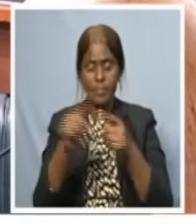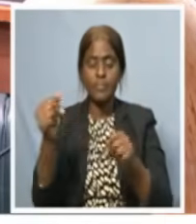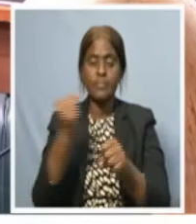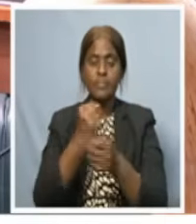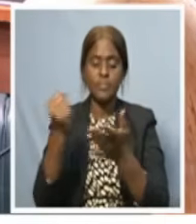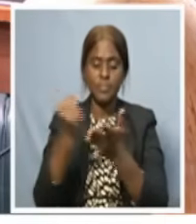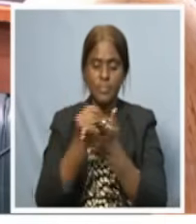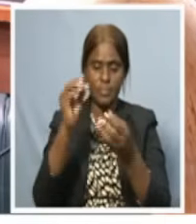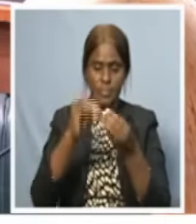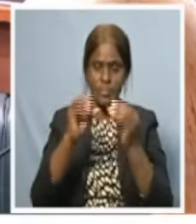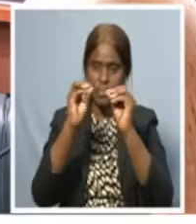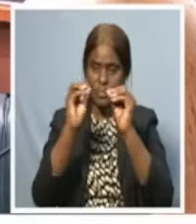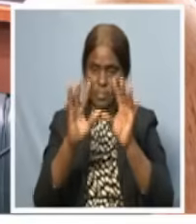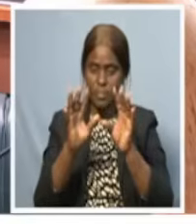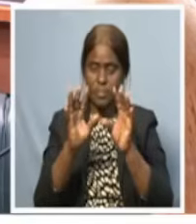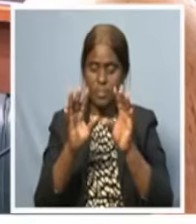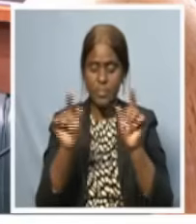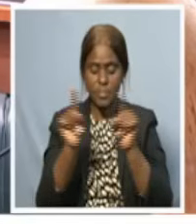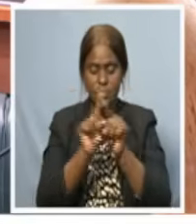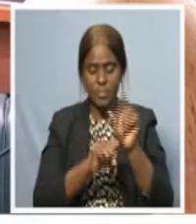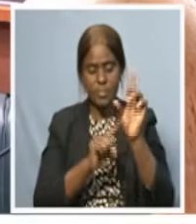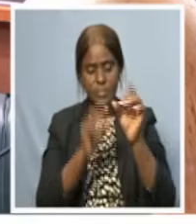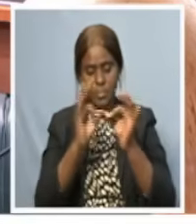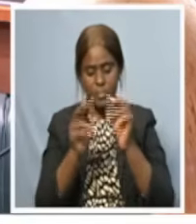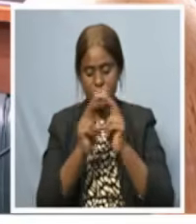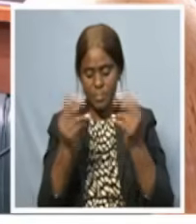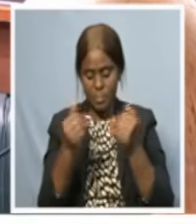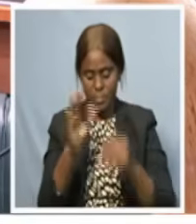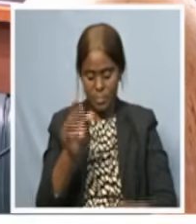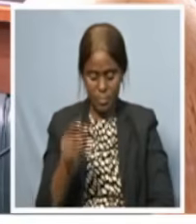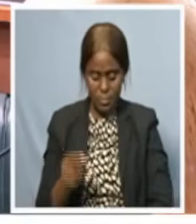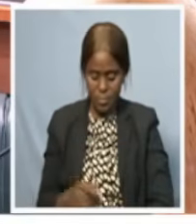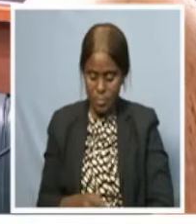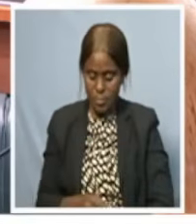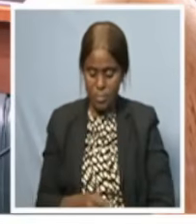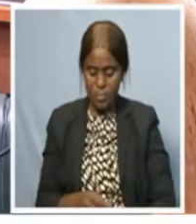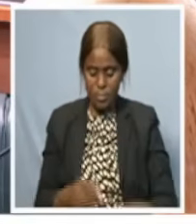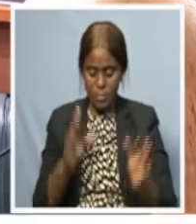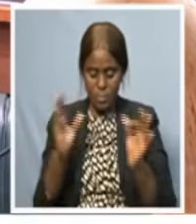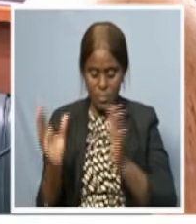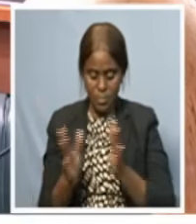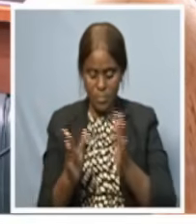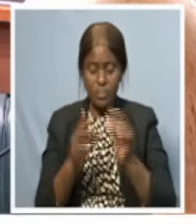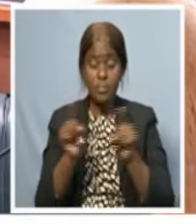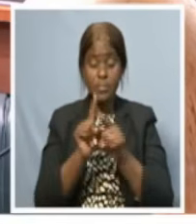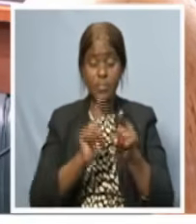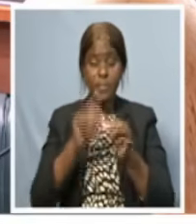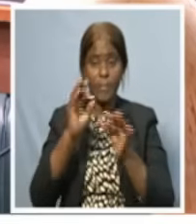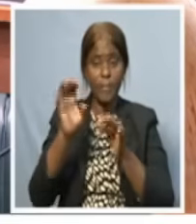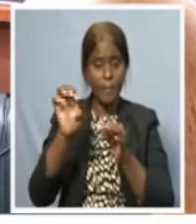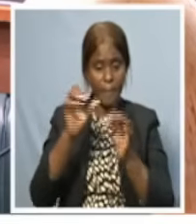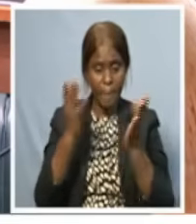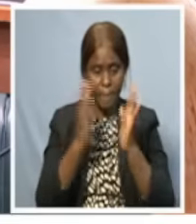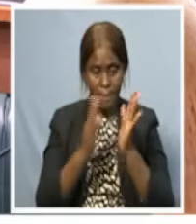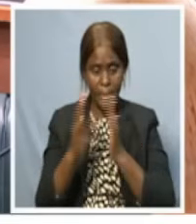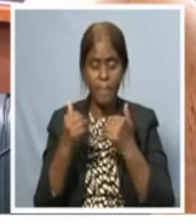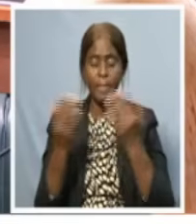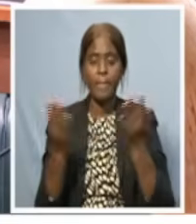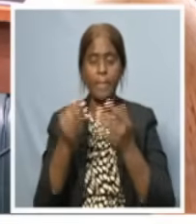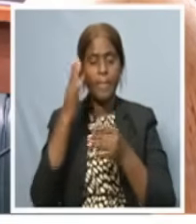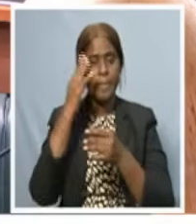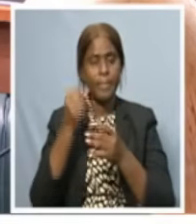employ additional teachers. D, if so, when the plans will be implemented. And if there are no such plans,